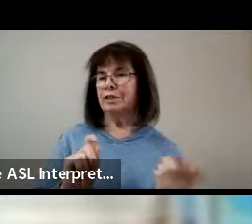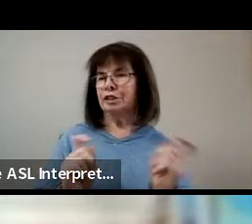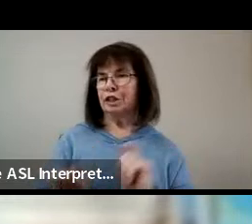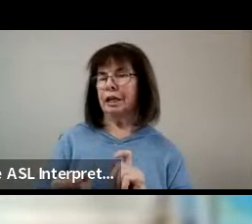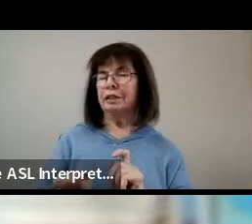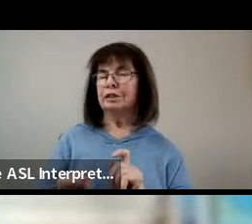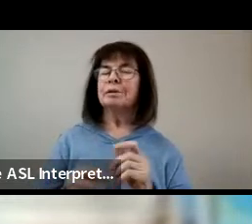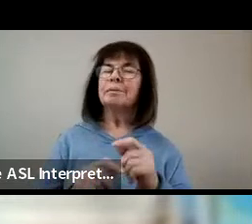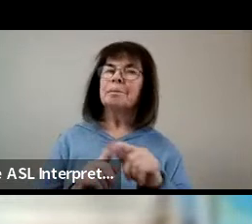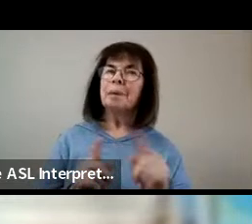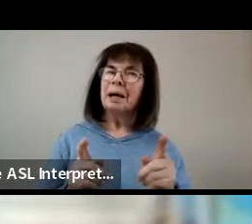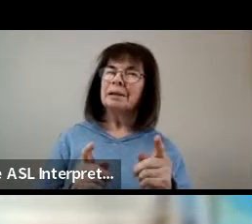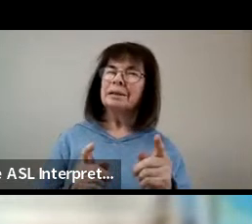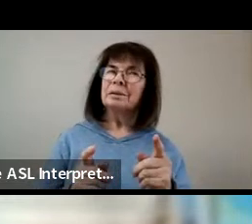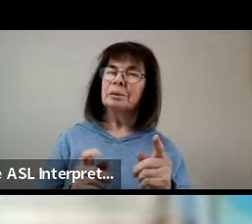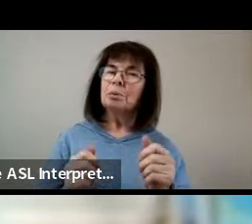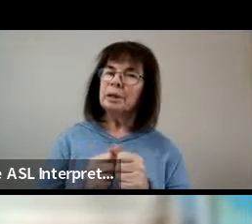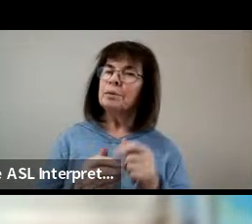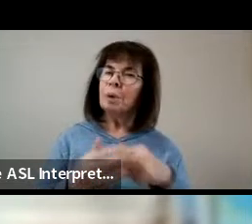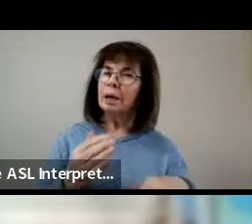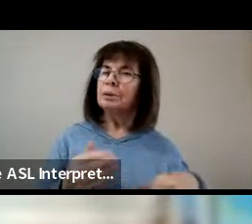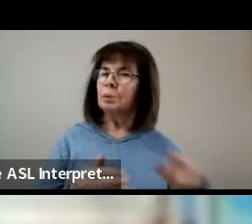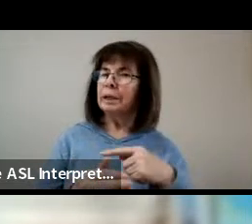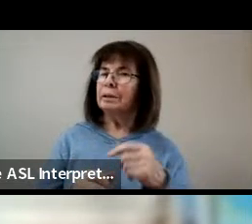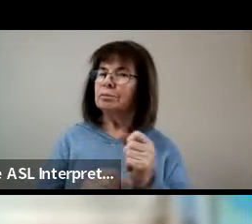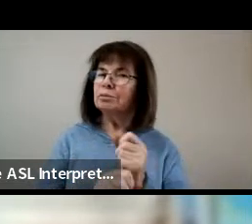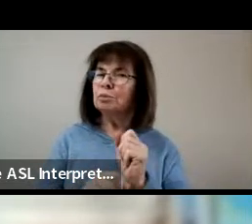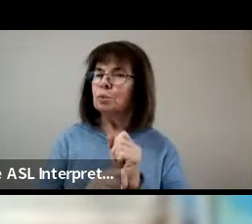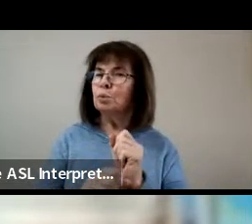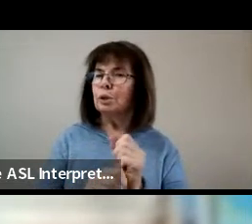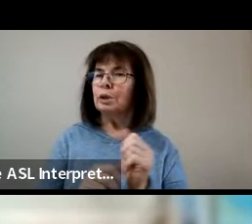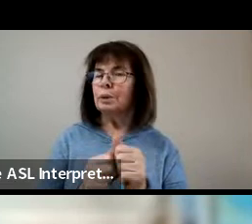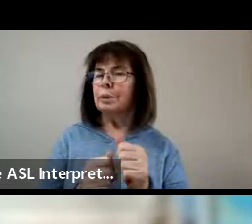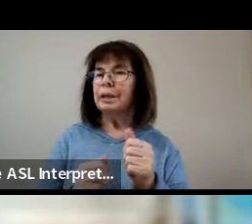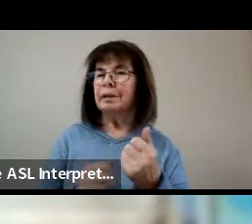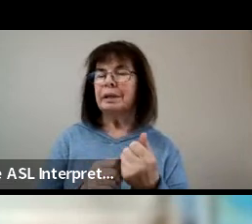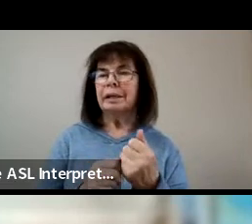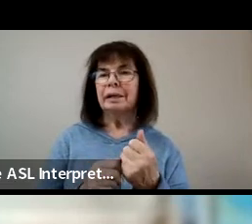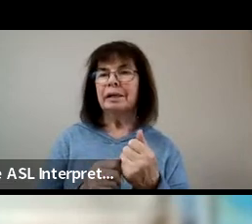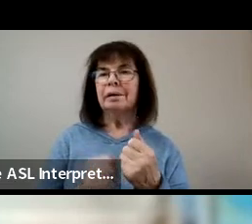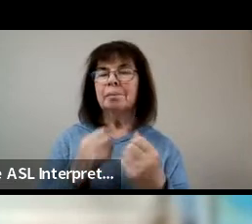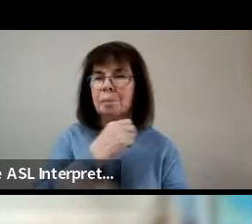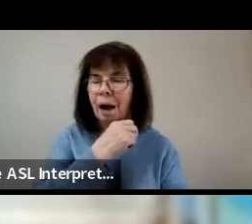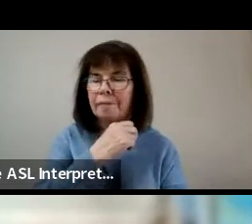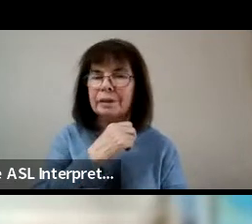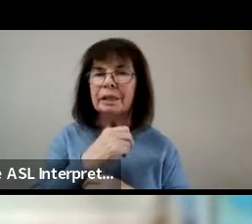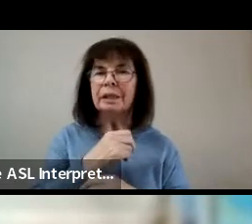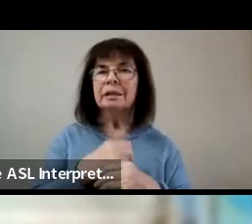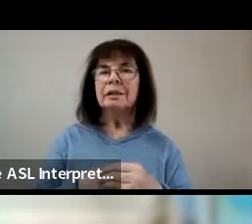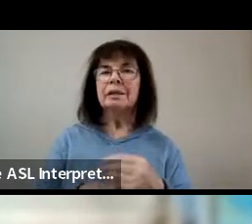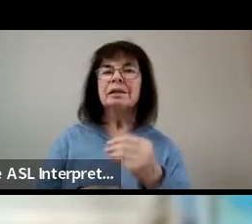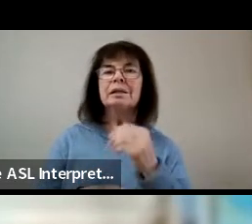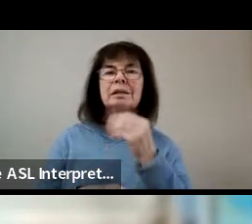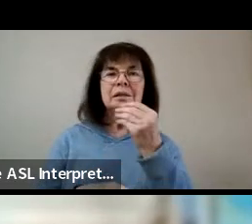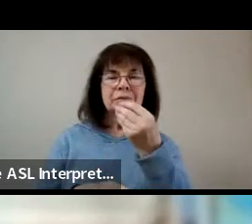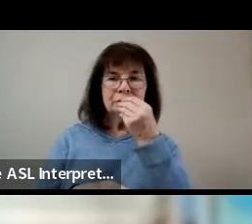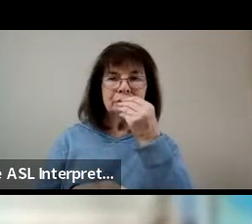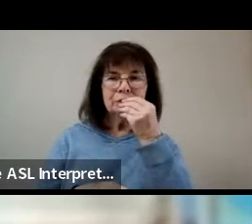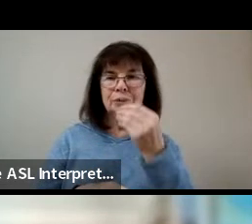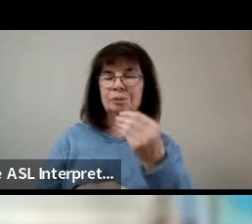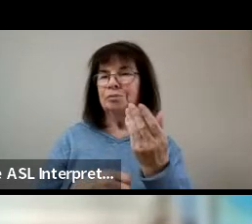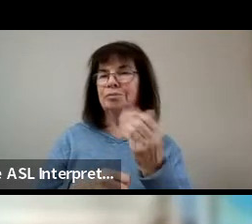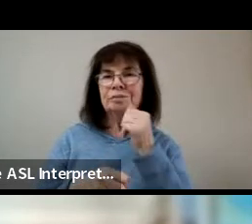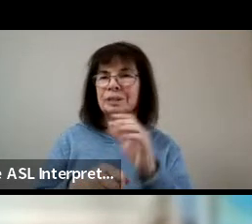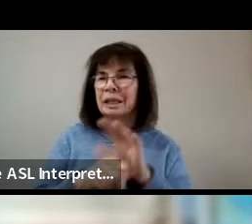with, the poverty, and I think the food insecurity we're looking at increasing as well, and now housing insecurity, and kind